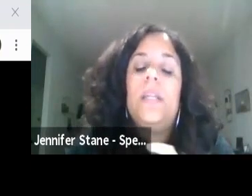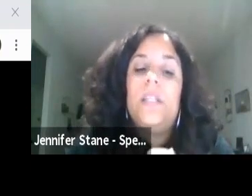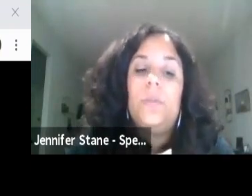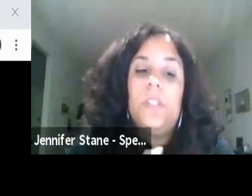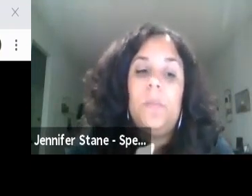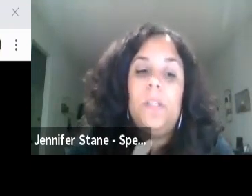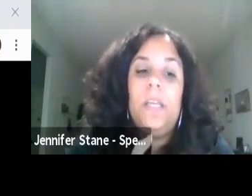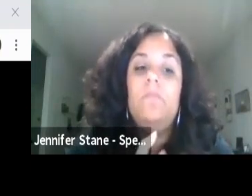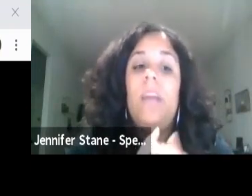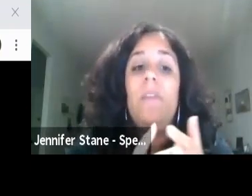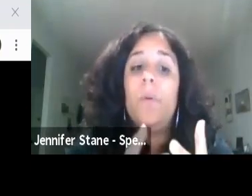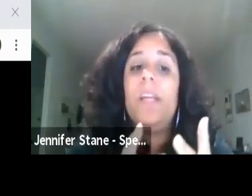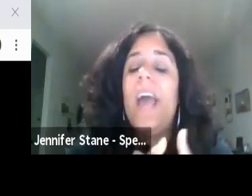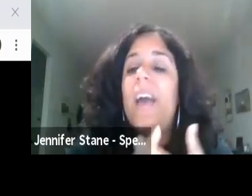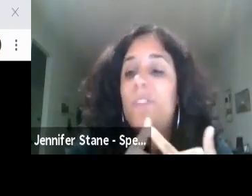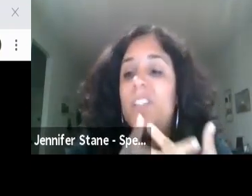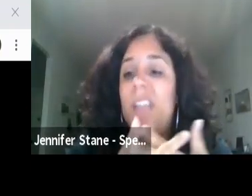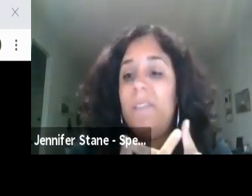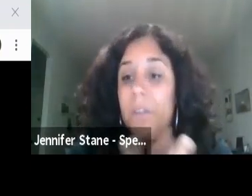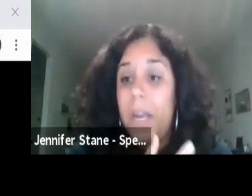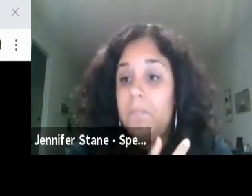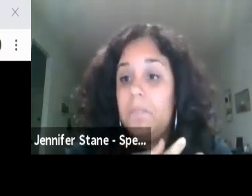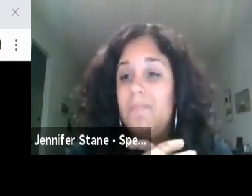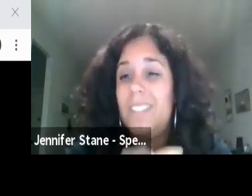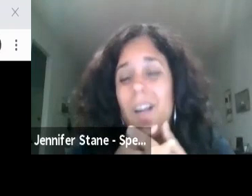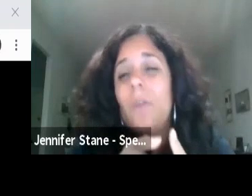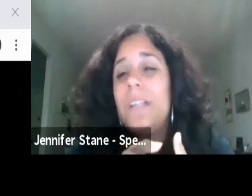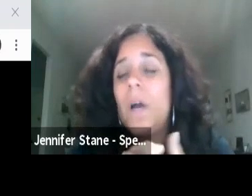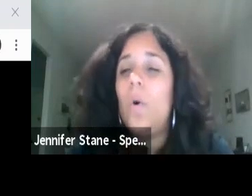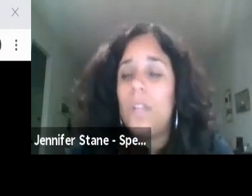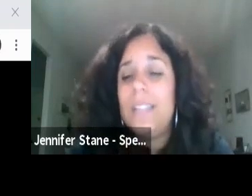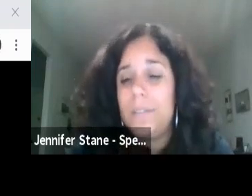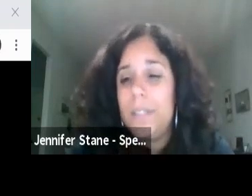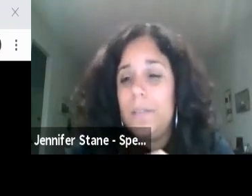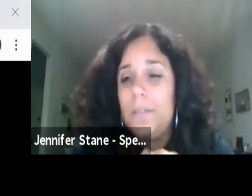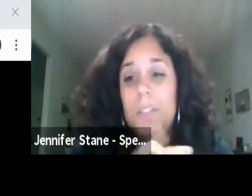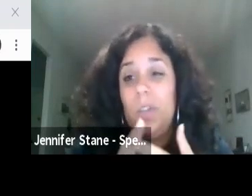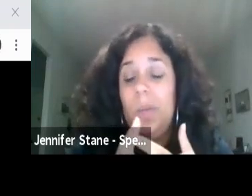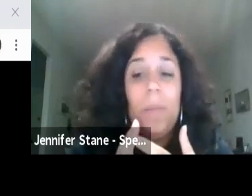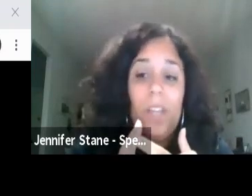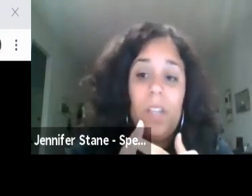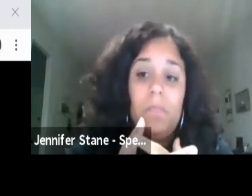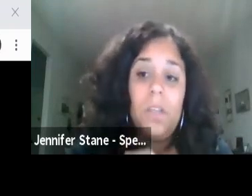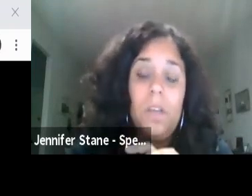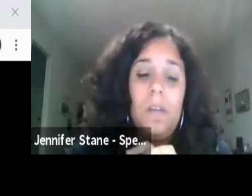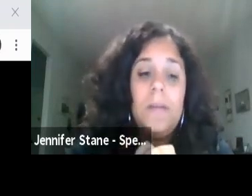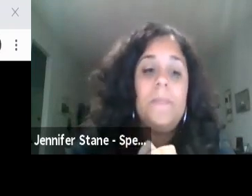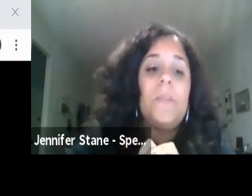individuals with intellectual disability have a pretty average cavity rate. It's not really a whole lot different from the general